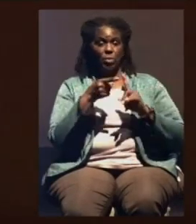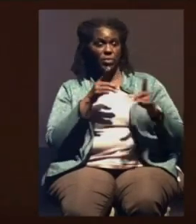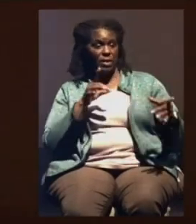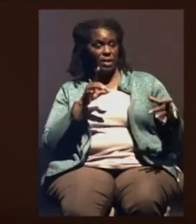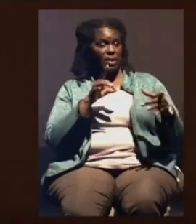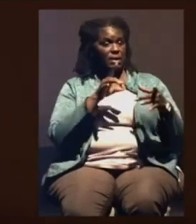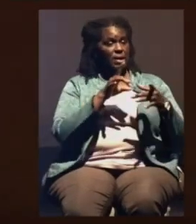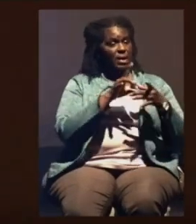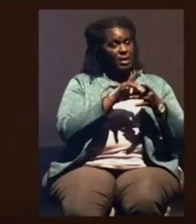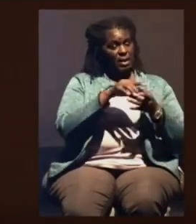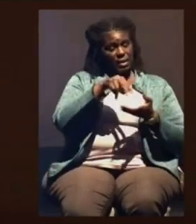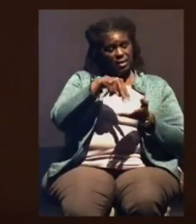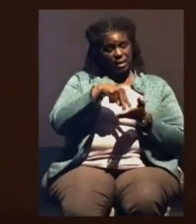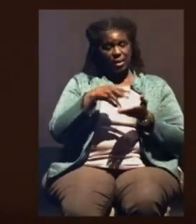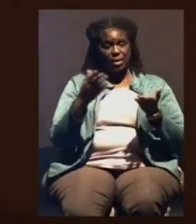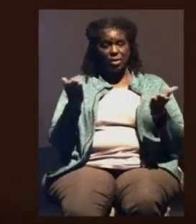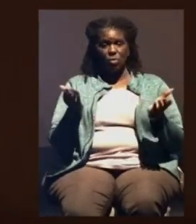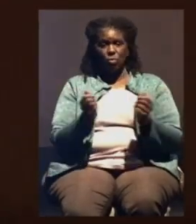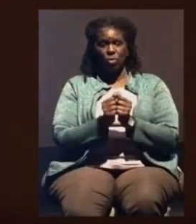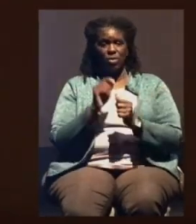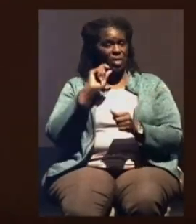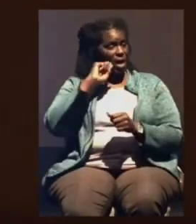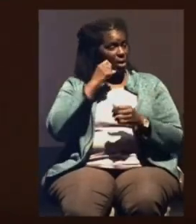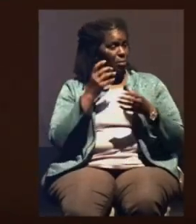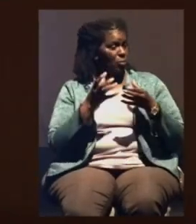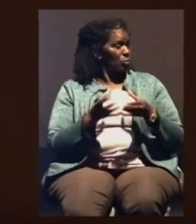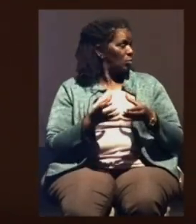me standing here, for example, holding this apple.